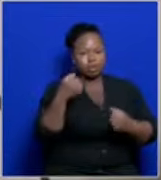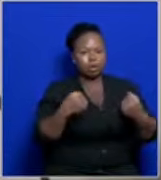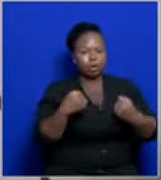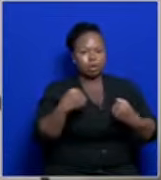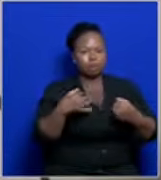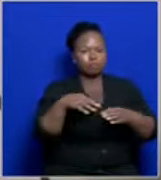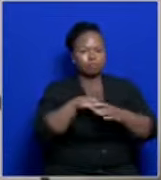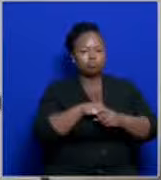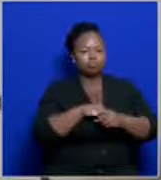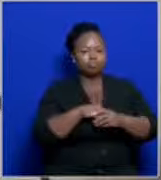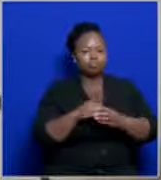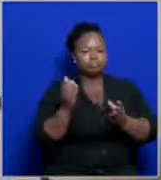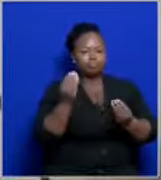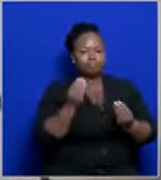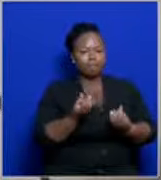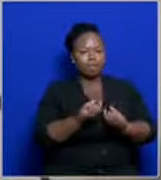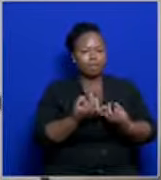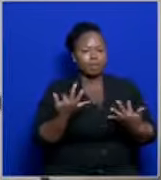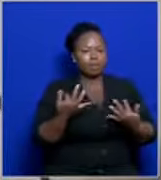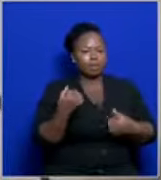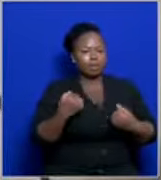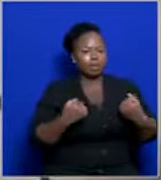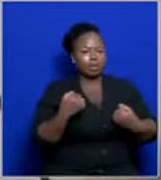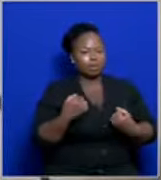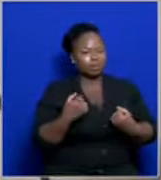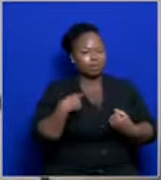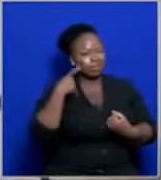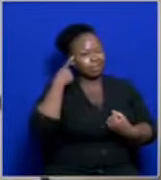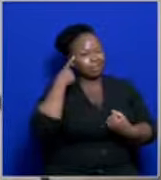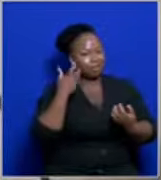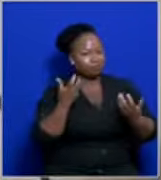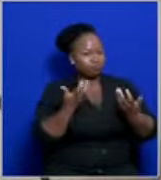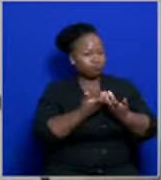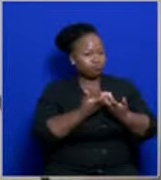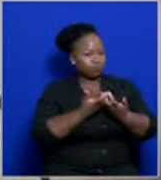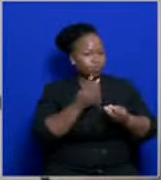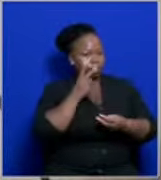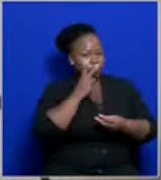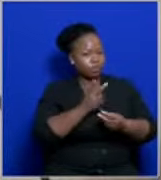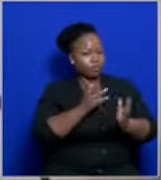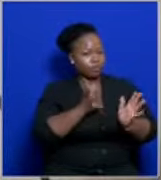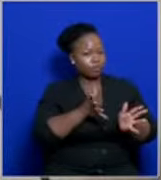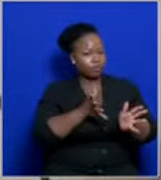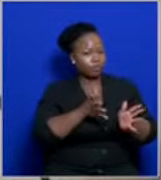vehicles I think the numbers correspond with what we saw in the photo album.